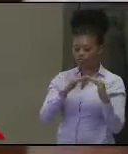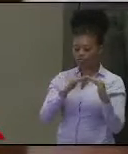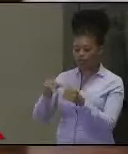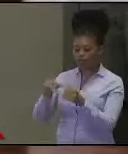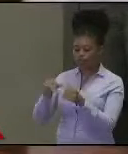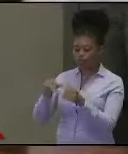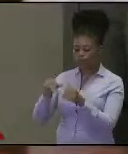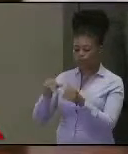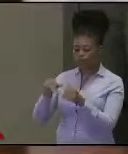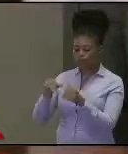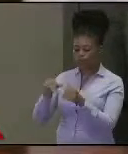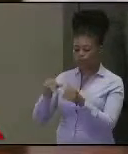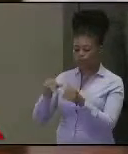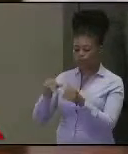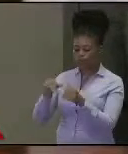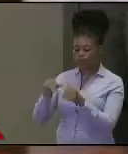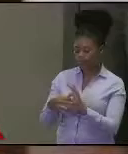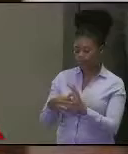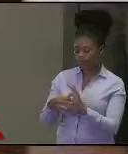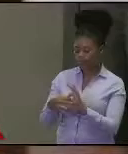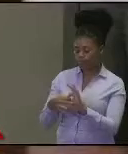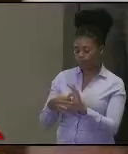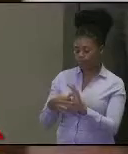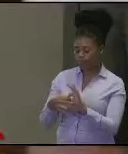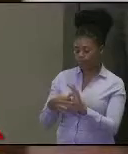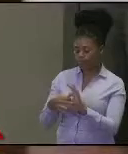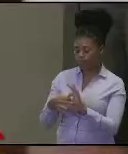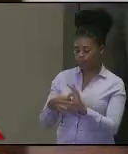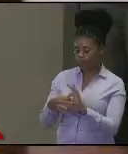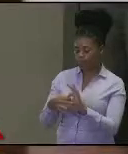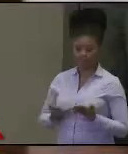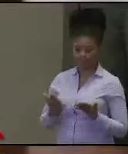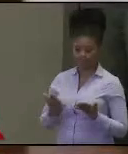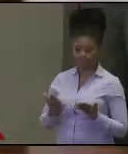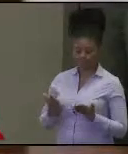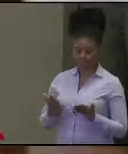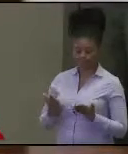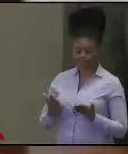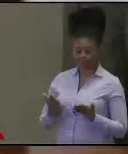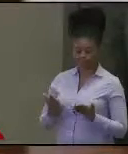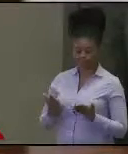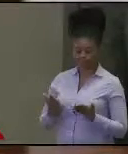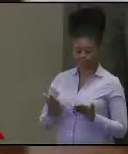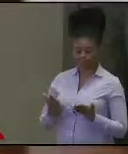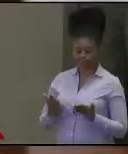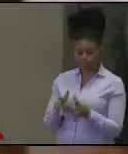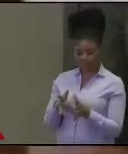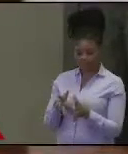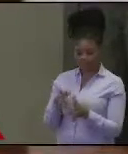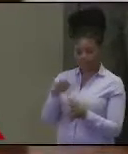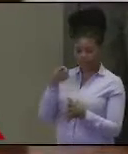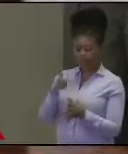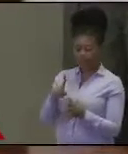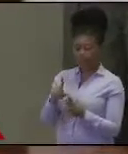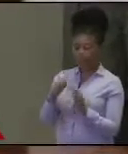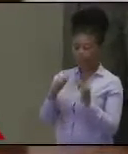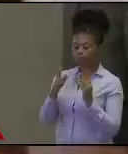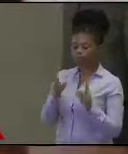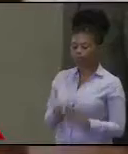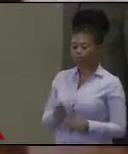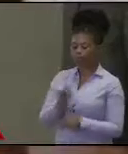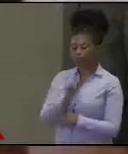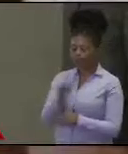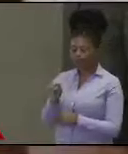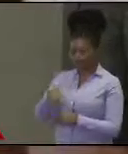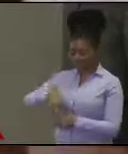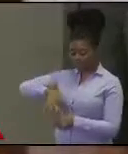and access to essential services. Program directors, the context of human settlement in our province